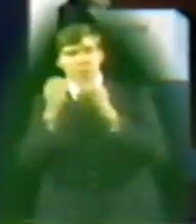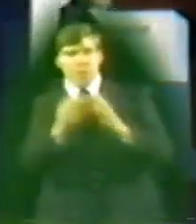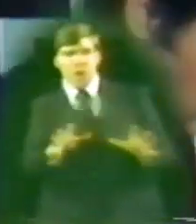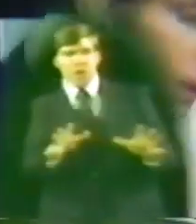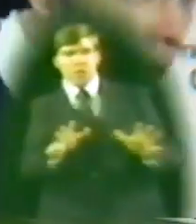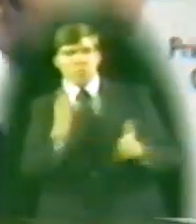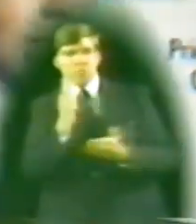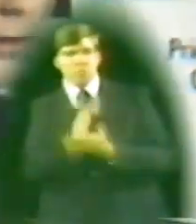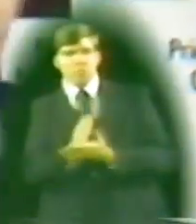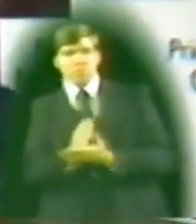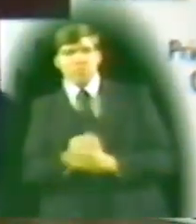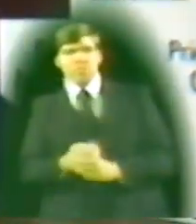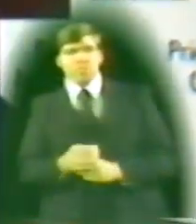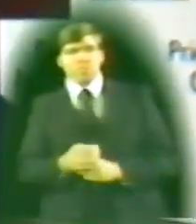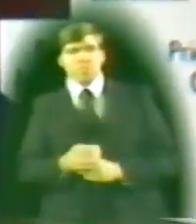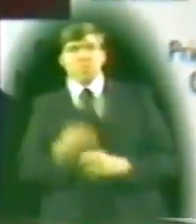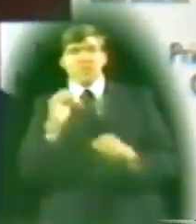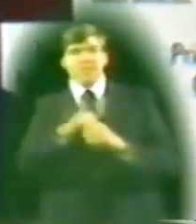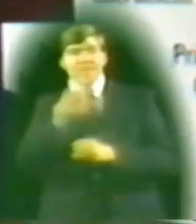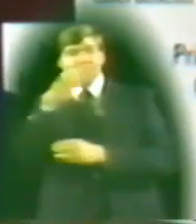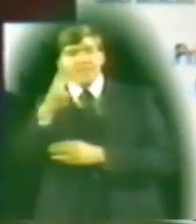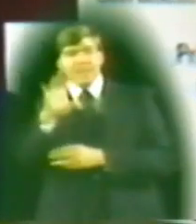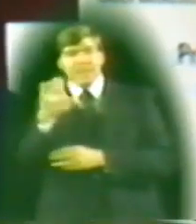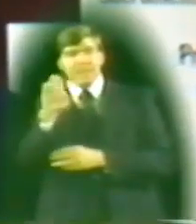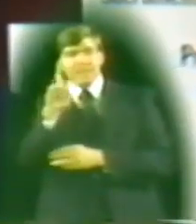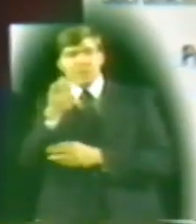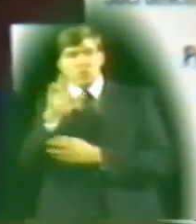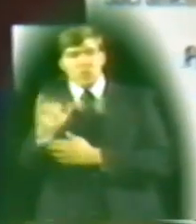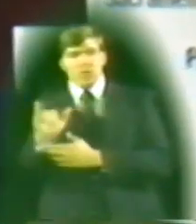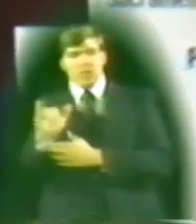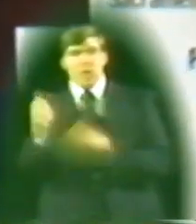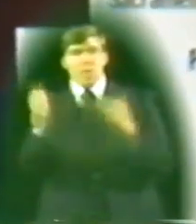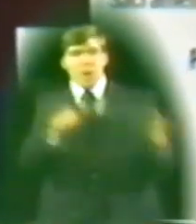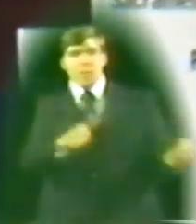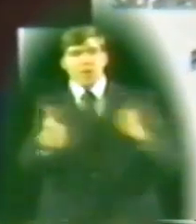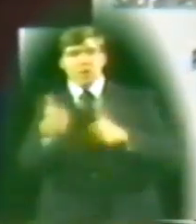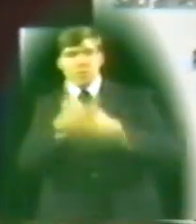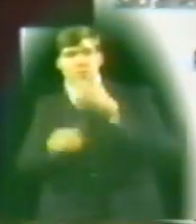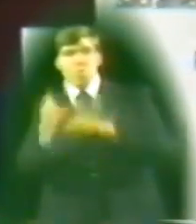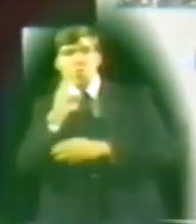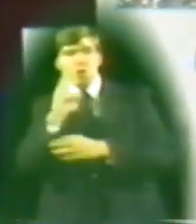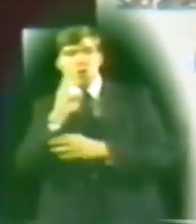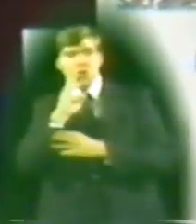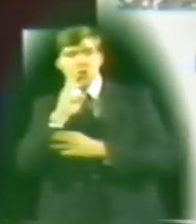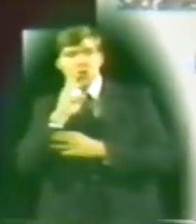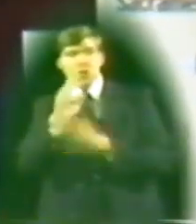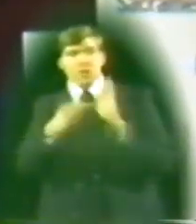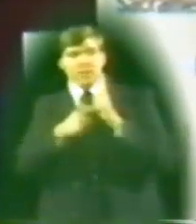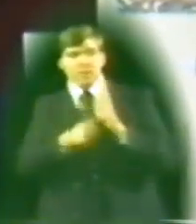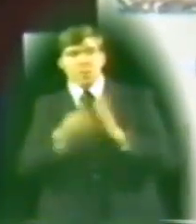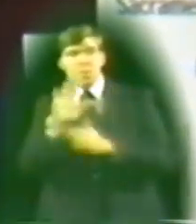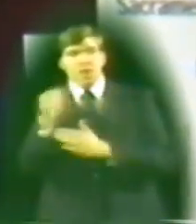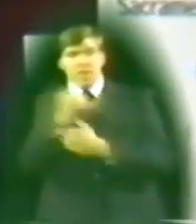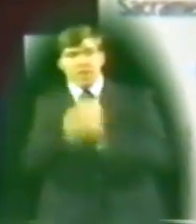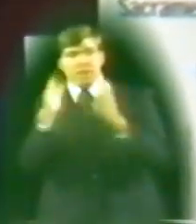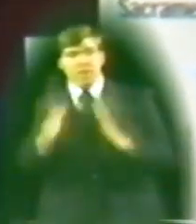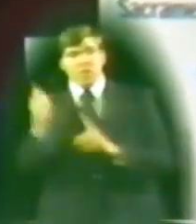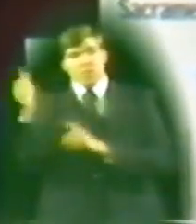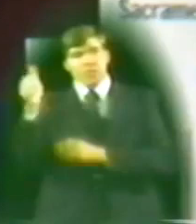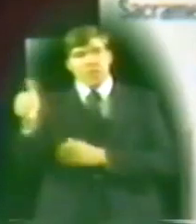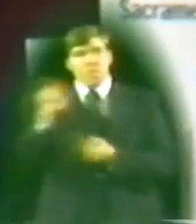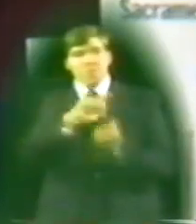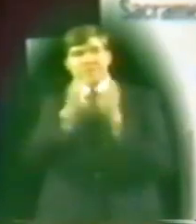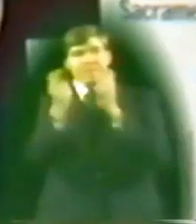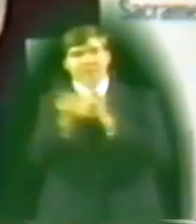lost. In the second century, the ordinance of baptism by immersion, as demonstrated by the Savior himself, was